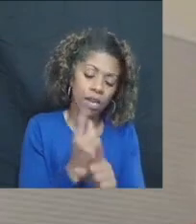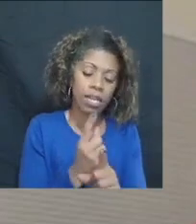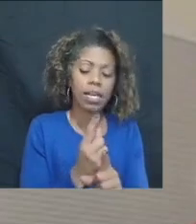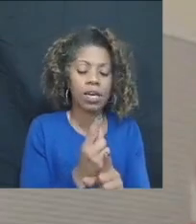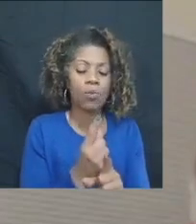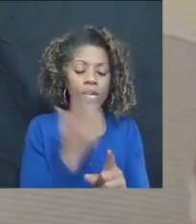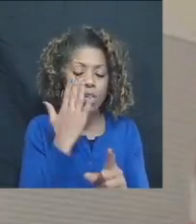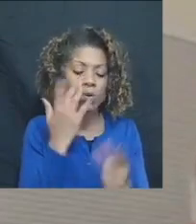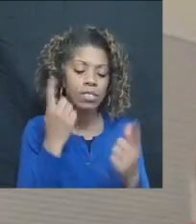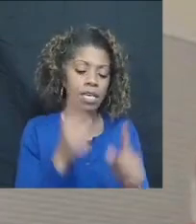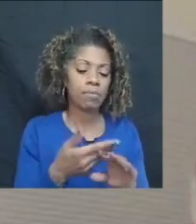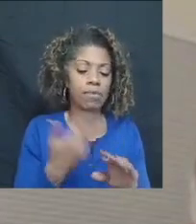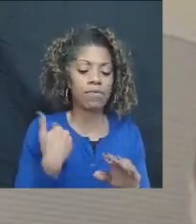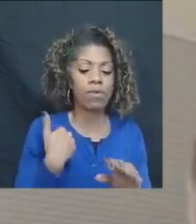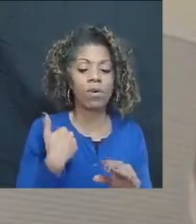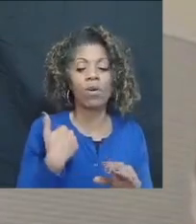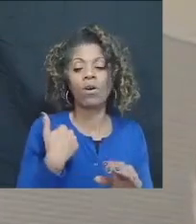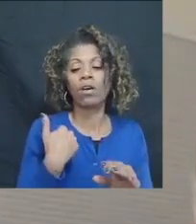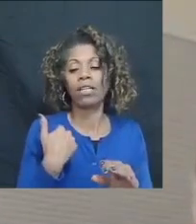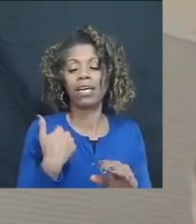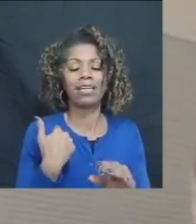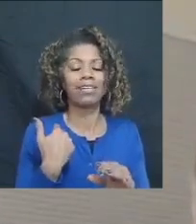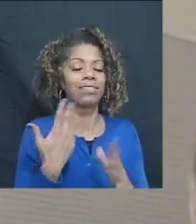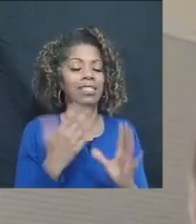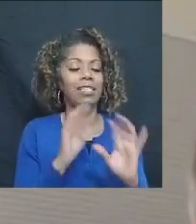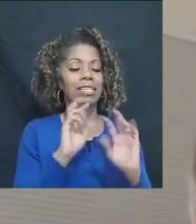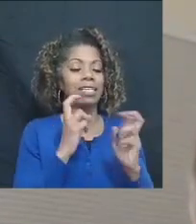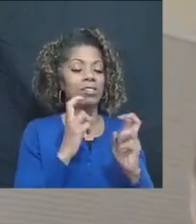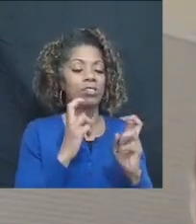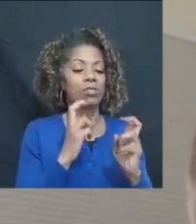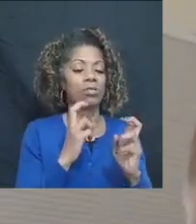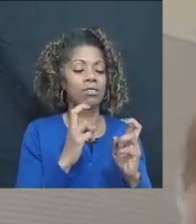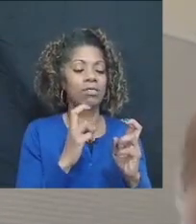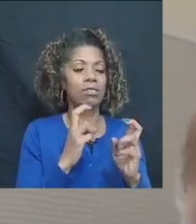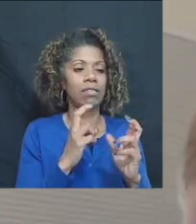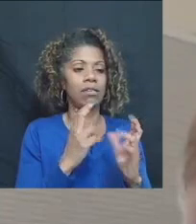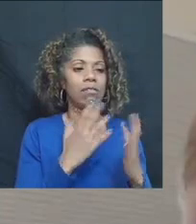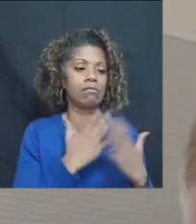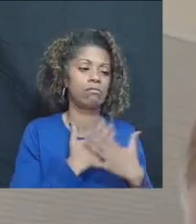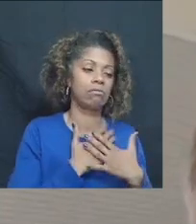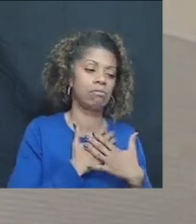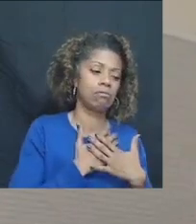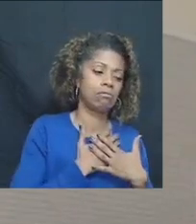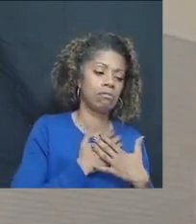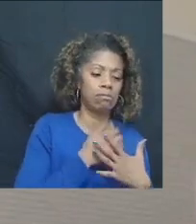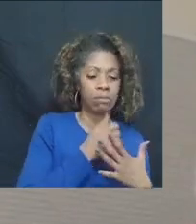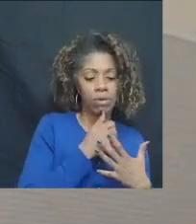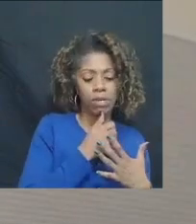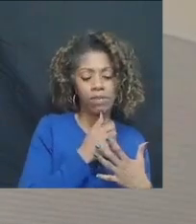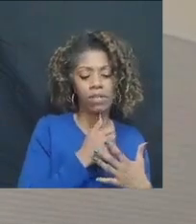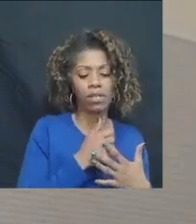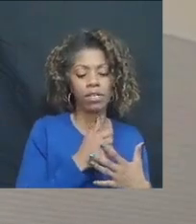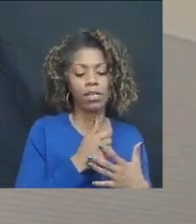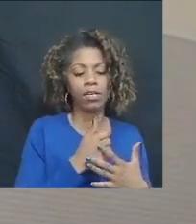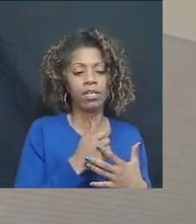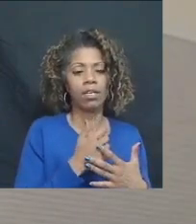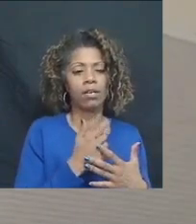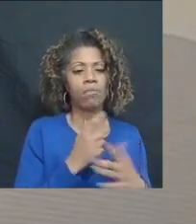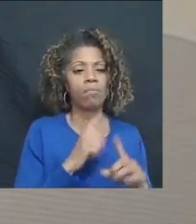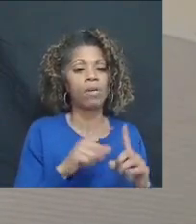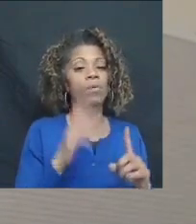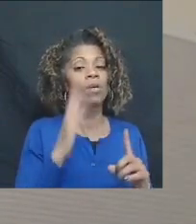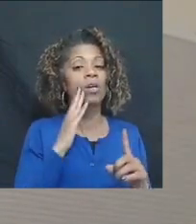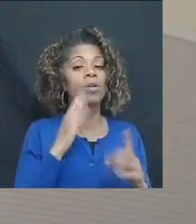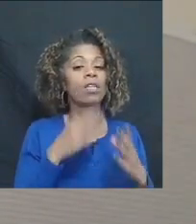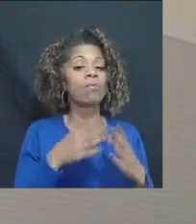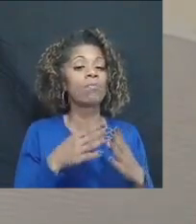to abortion and other sensitive issues. There have been times when public health officials have taken a lot of